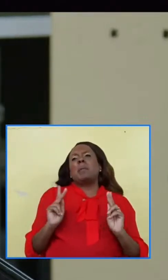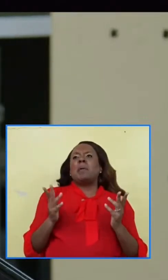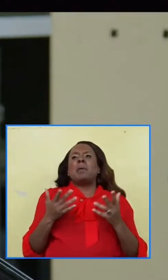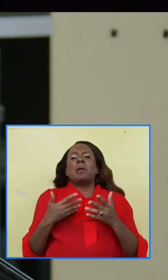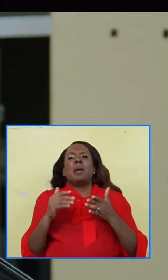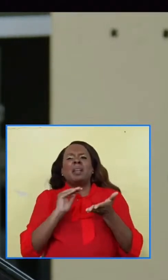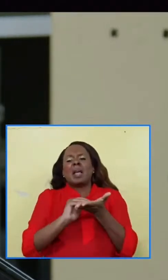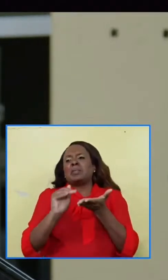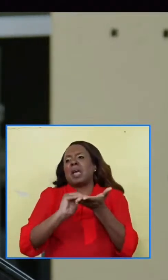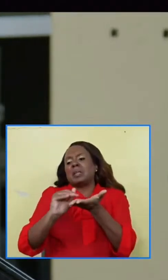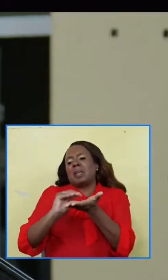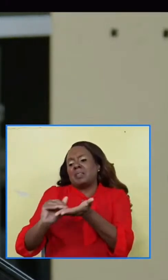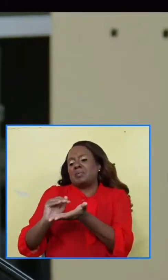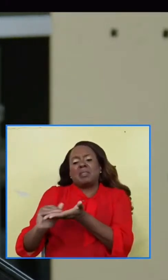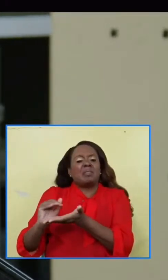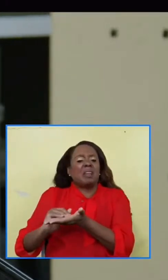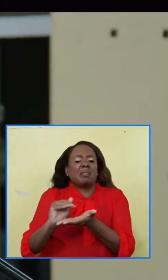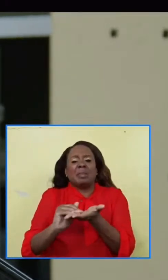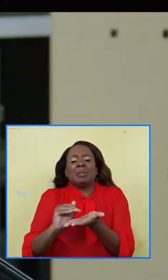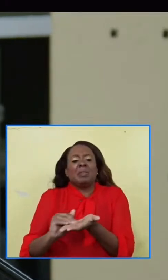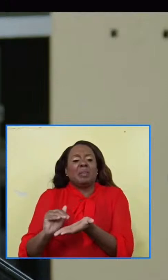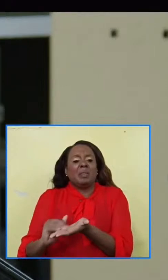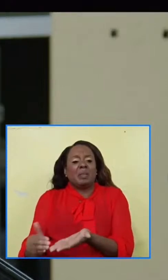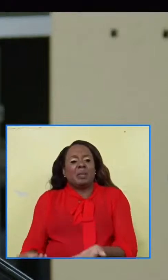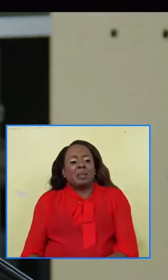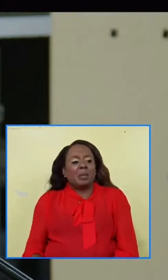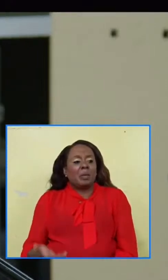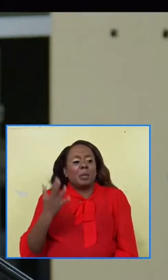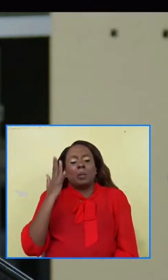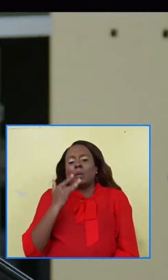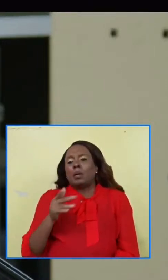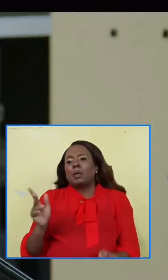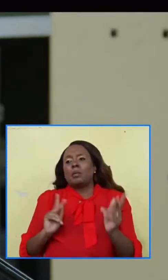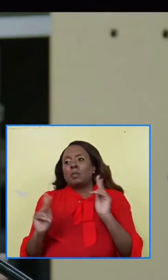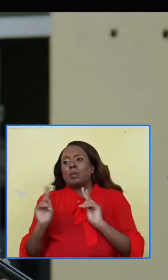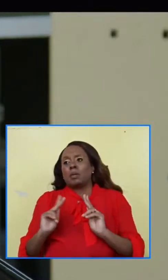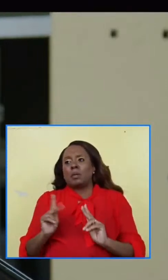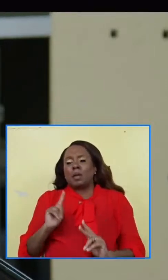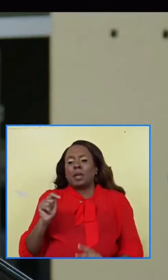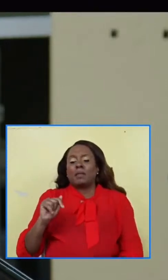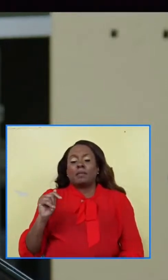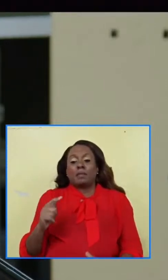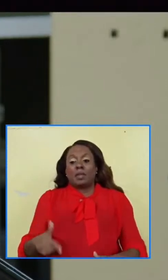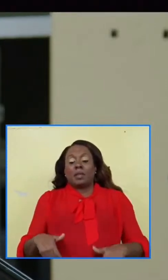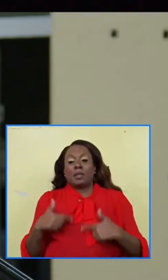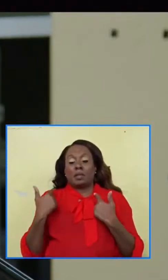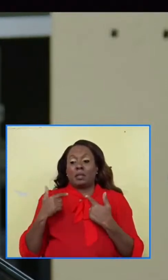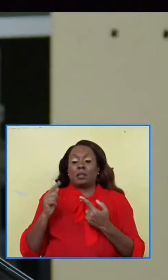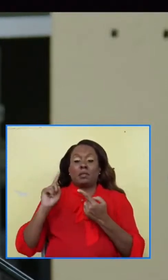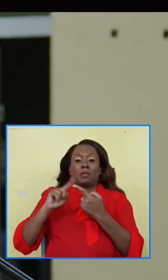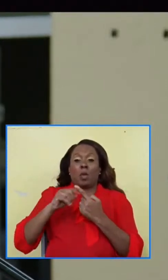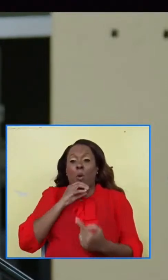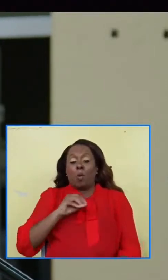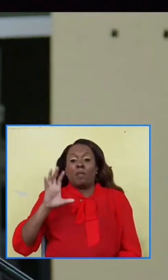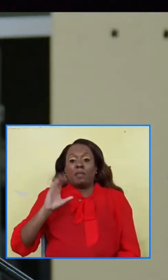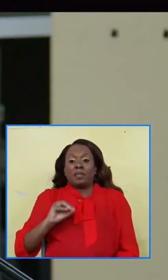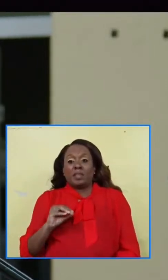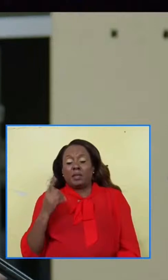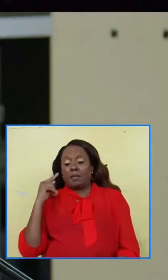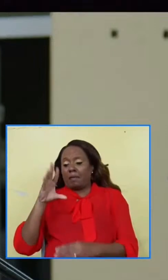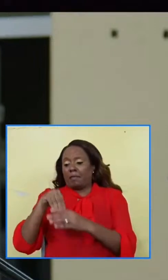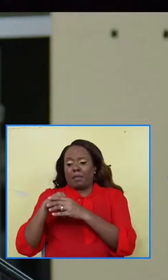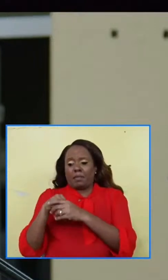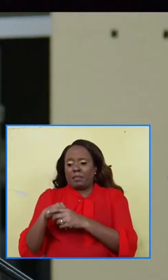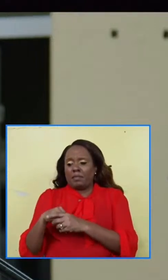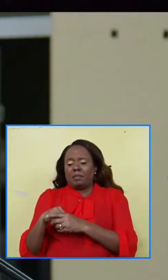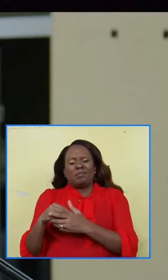an excuse why you got to let people live to 50 years to get investment. It ain't gonna work. It